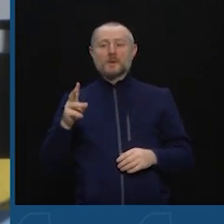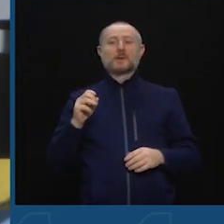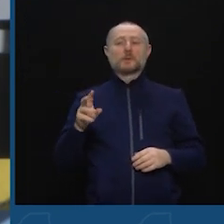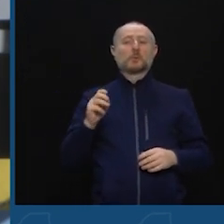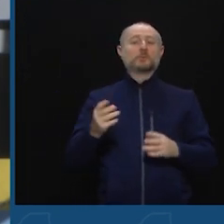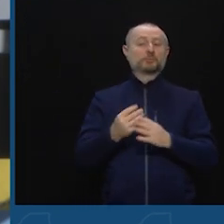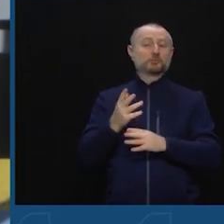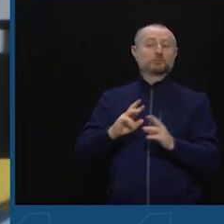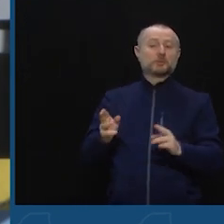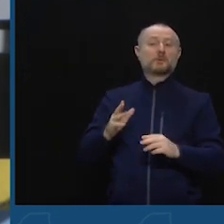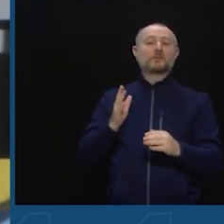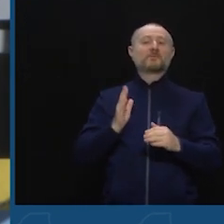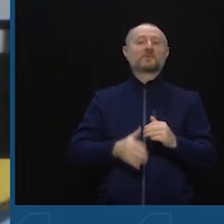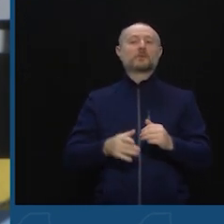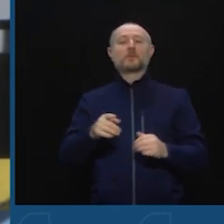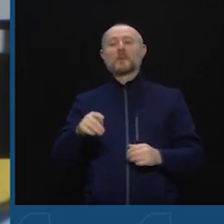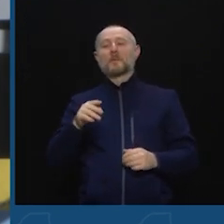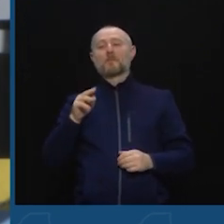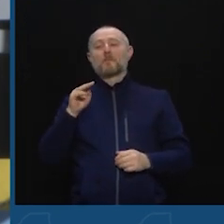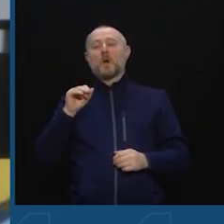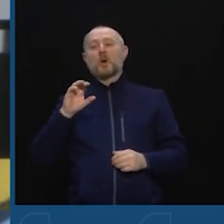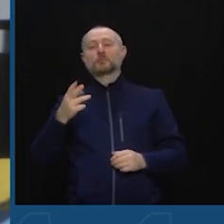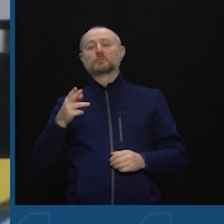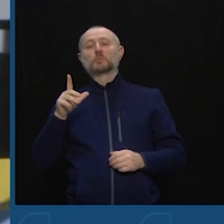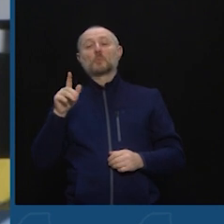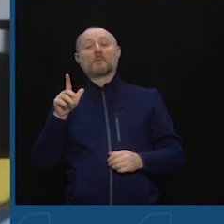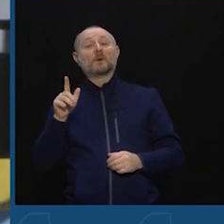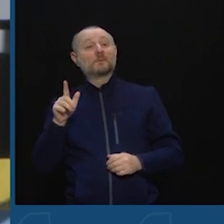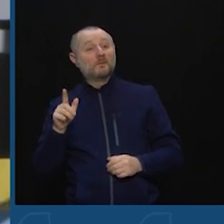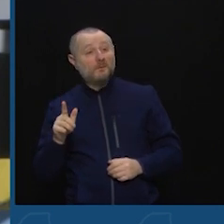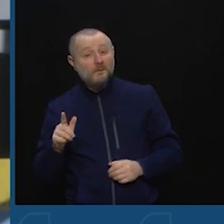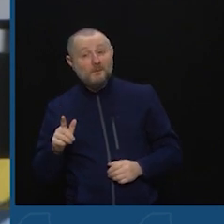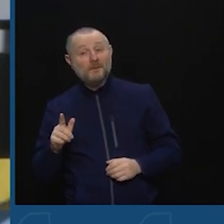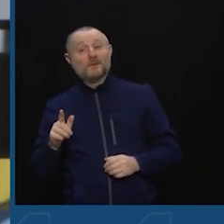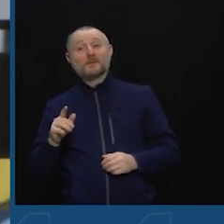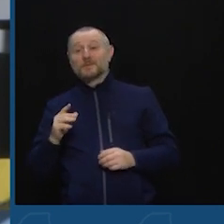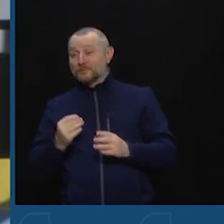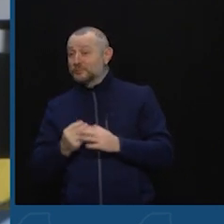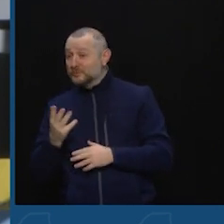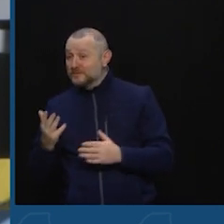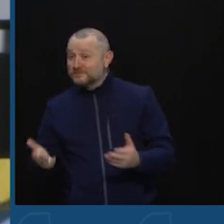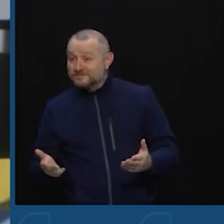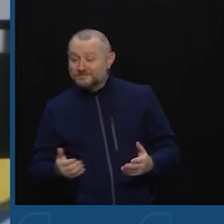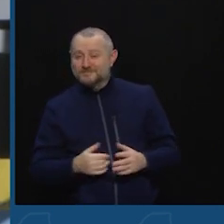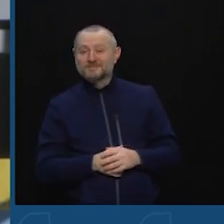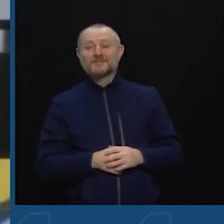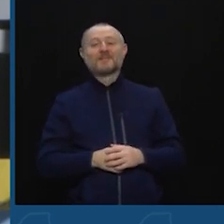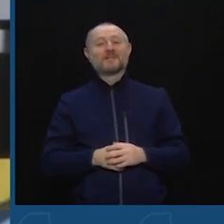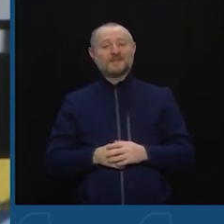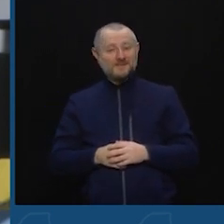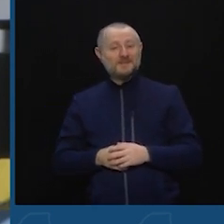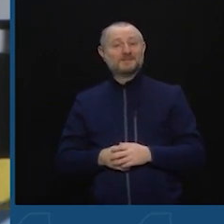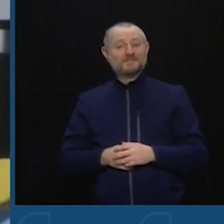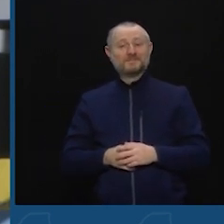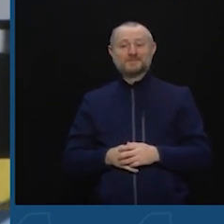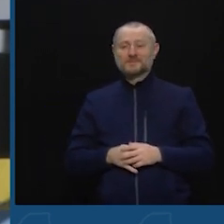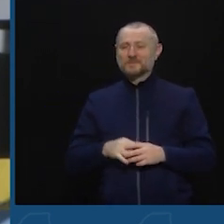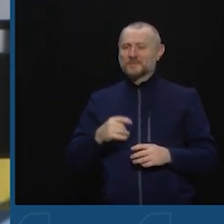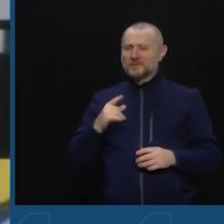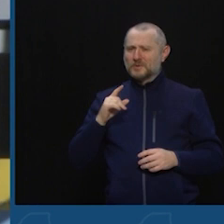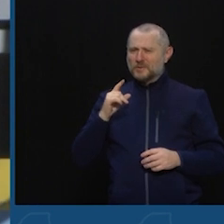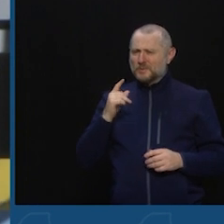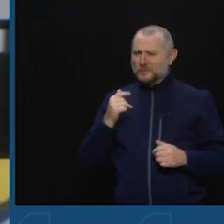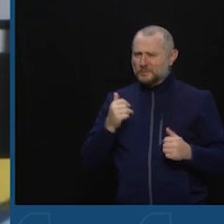Spring is March 21st, okay? Just saying. I mean, do you want to say closer to summer? Or,